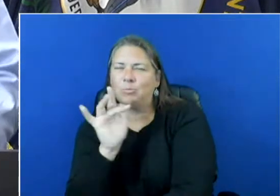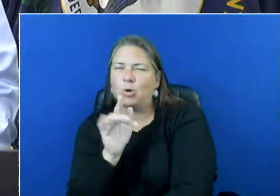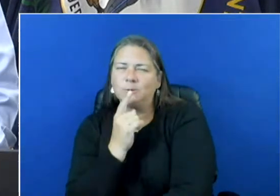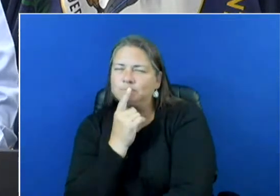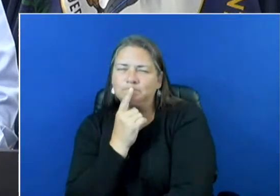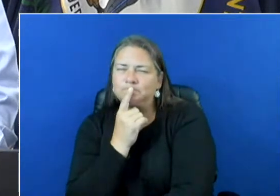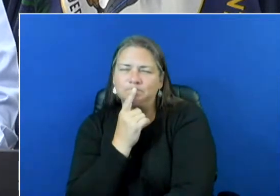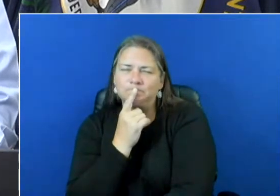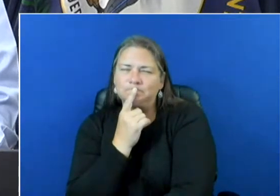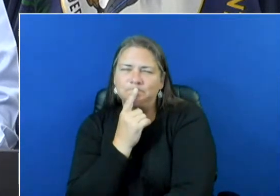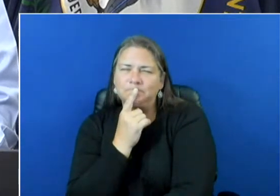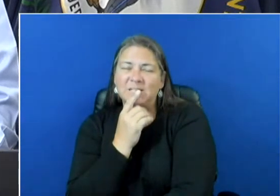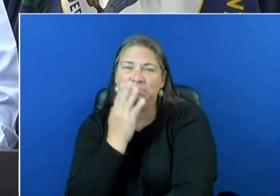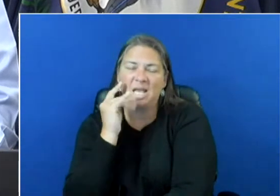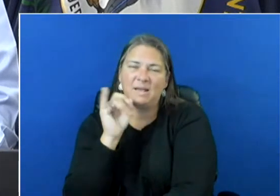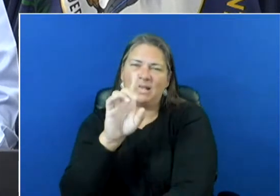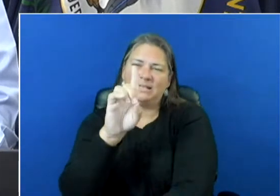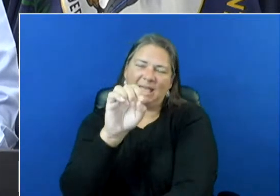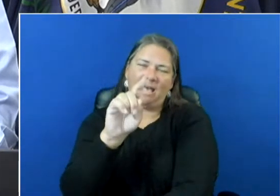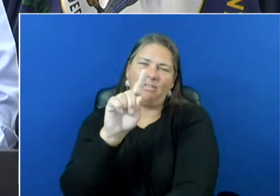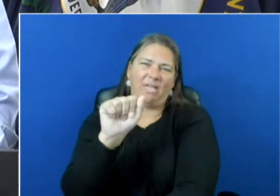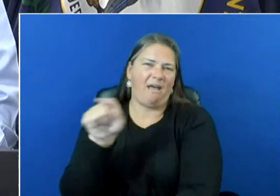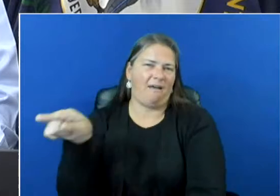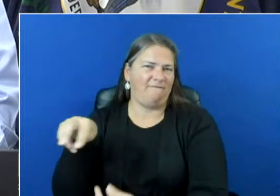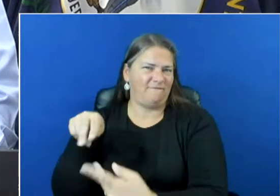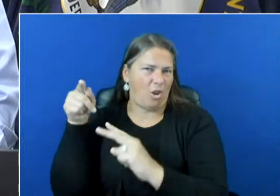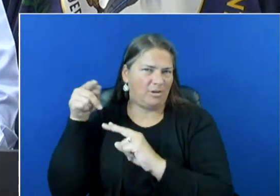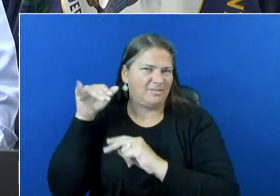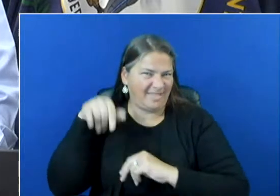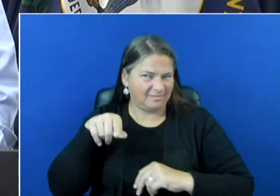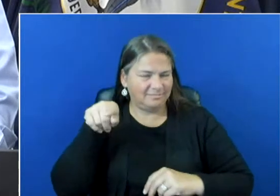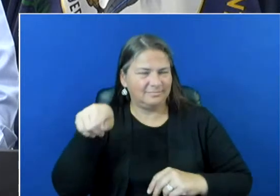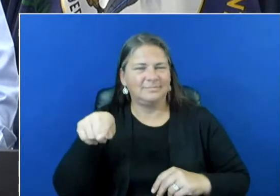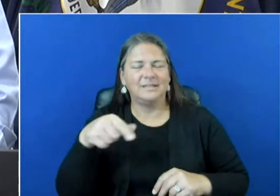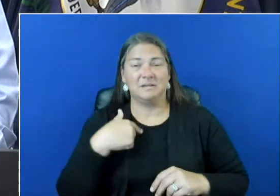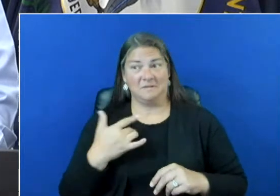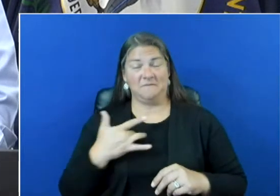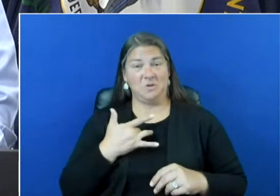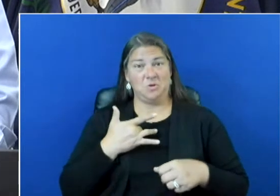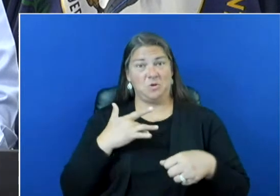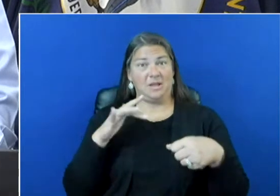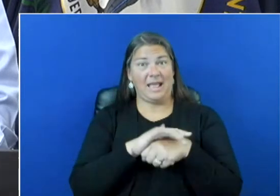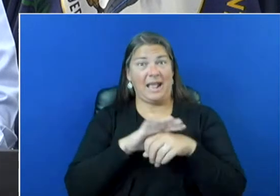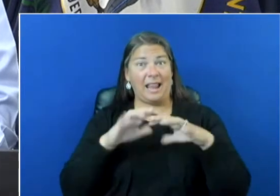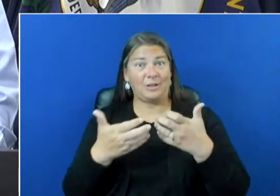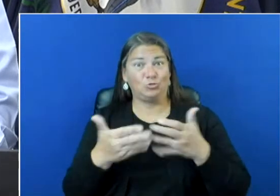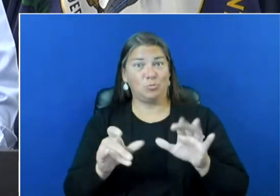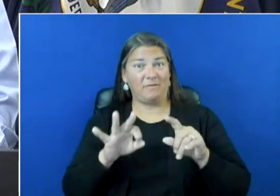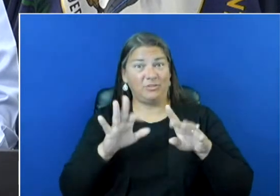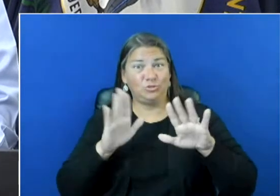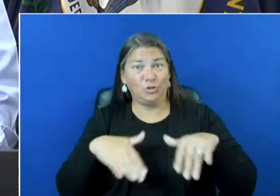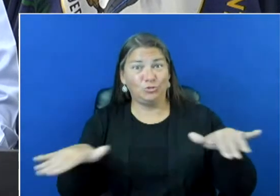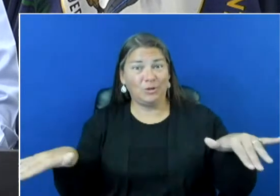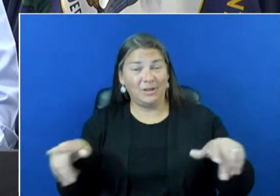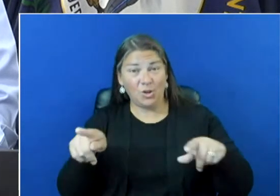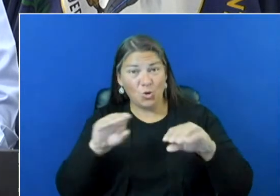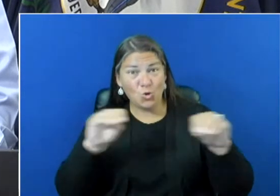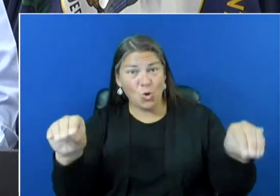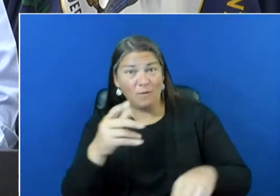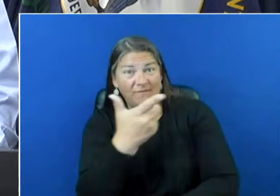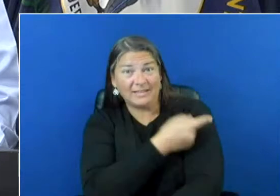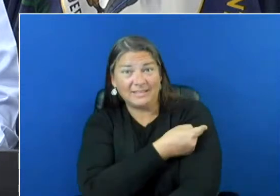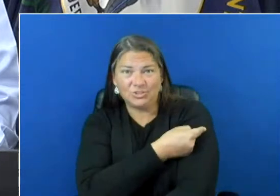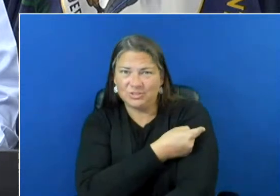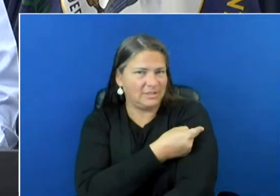of the Delta variant, which is why I also don't think entire classrooms of kids that are unvaccinated is very